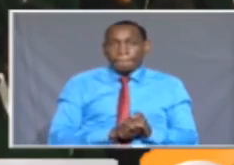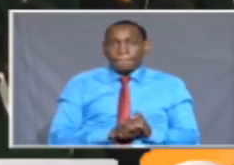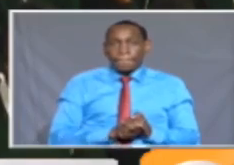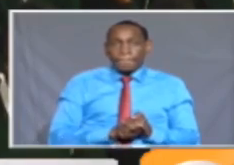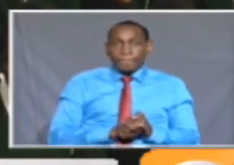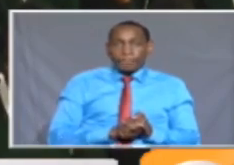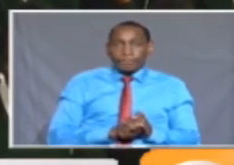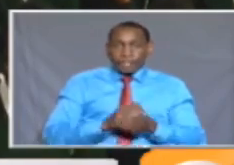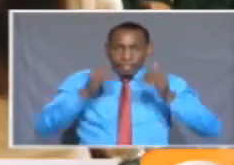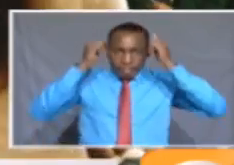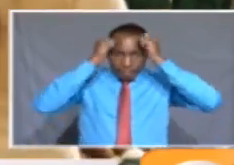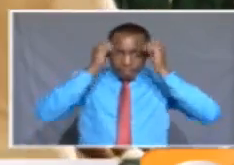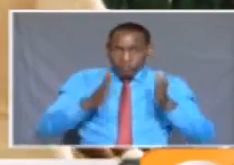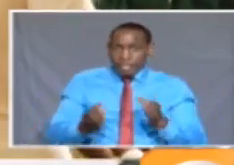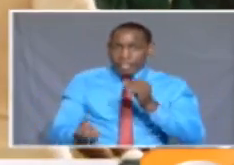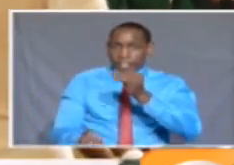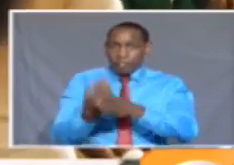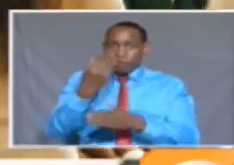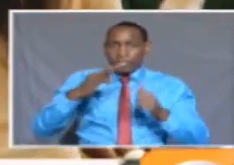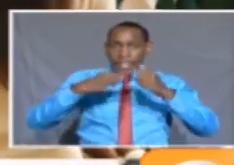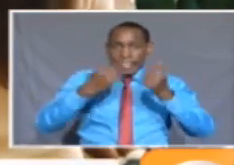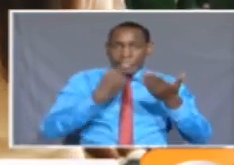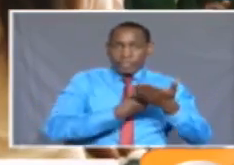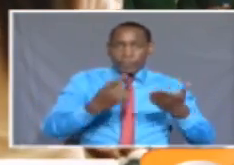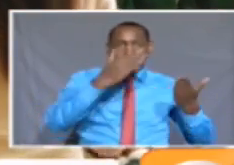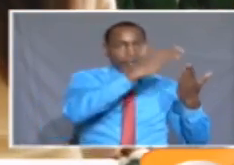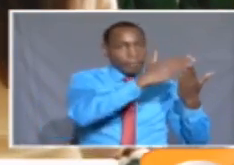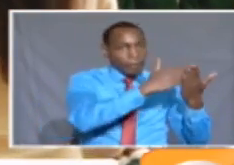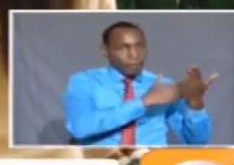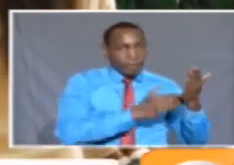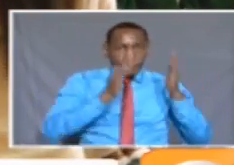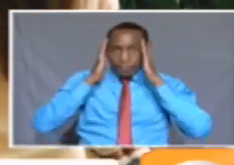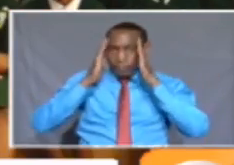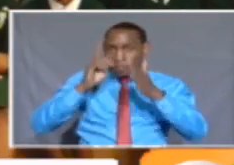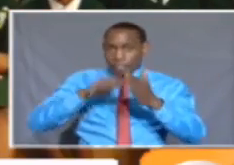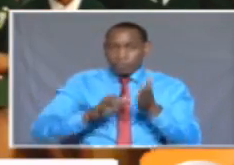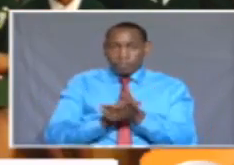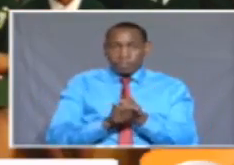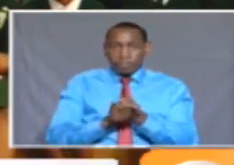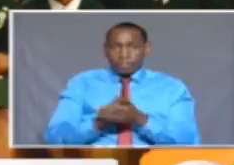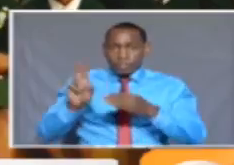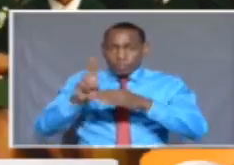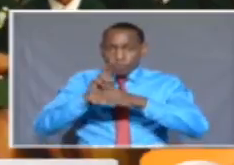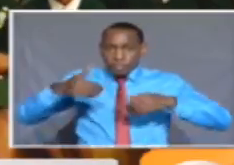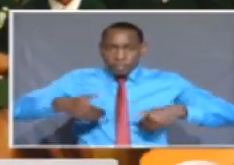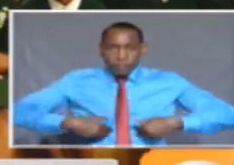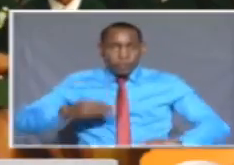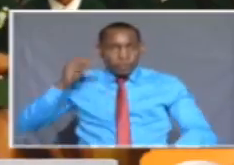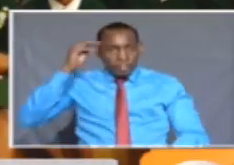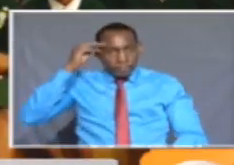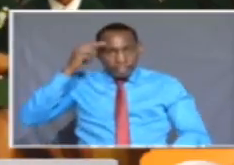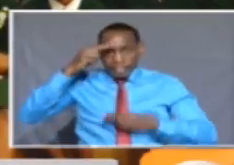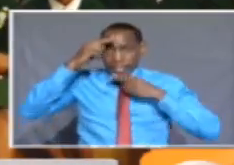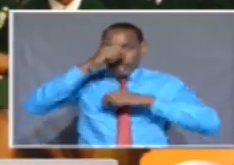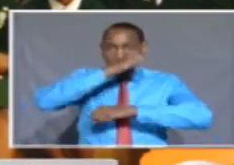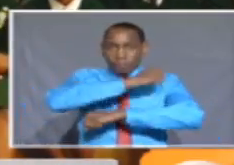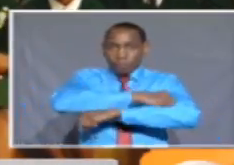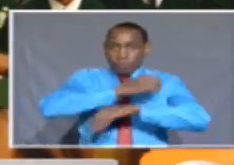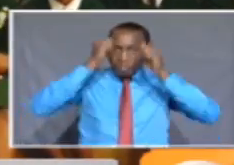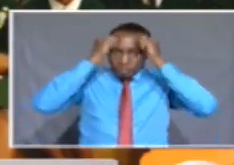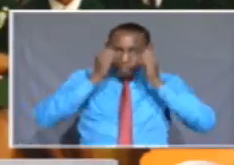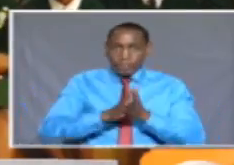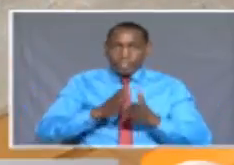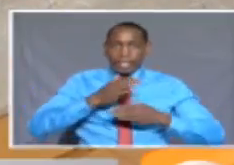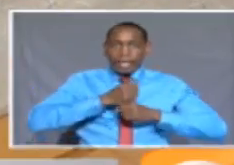The Stanford student has come up with an 8-week curriculum that is focused on tapping into the young minds of high school students, with Alliance